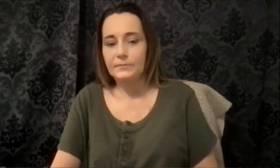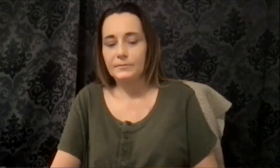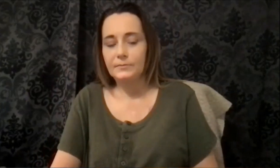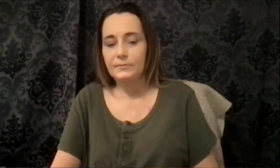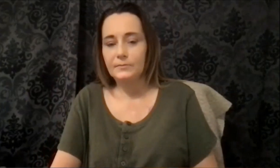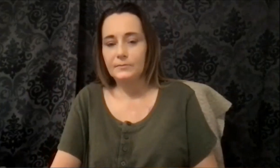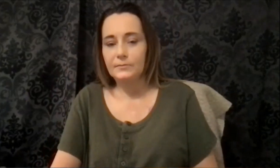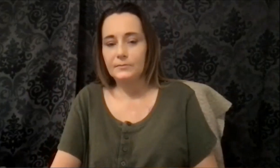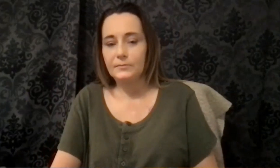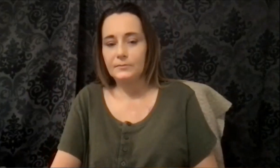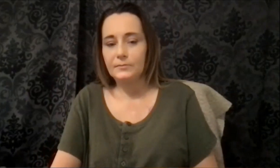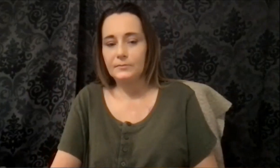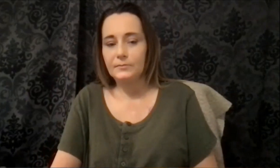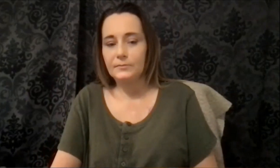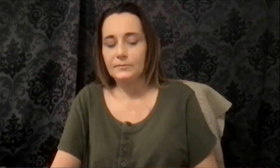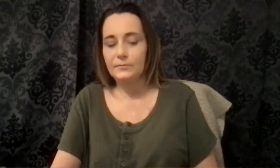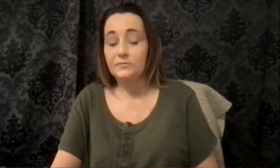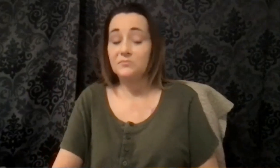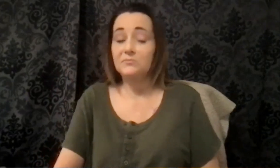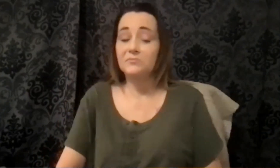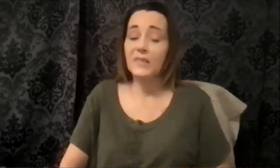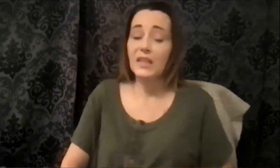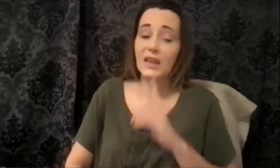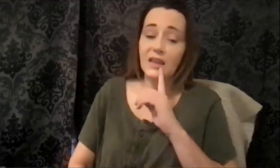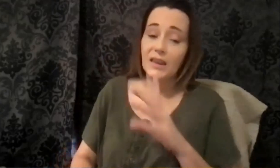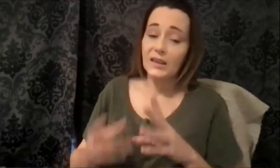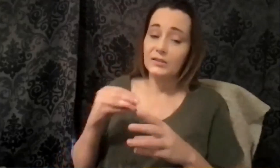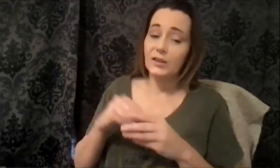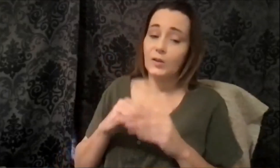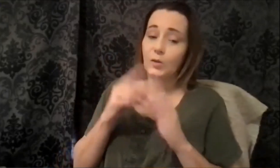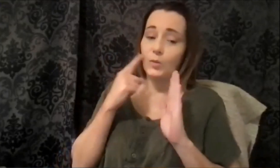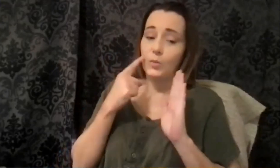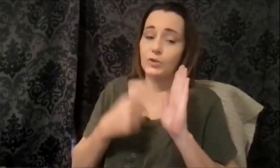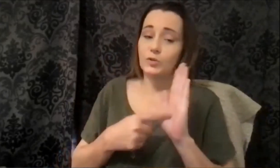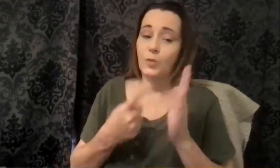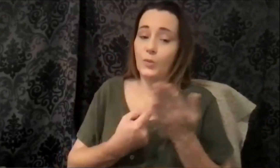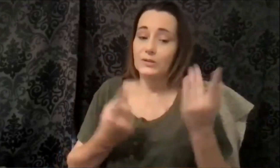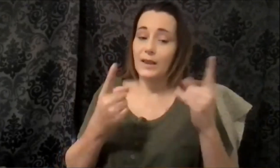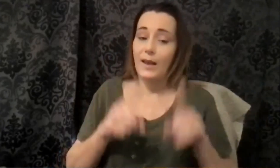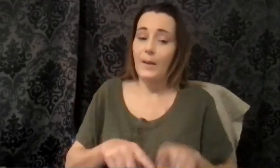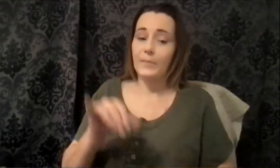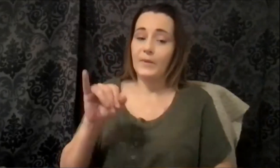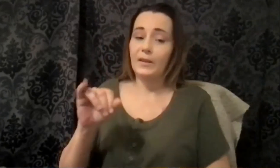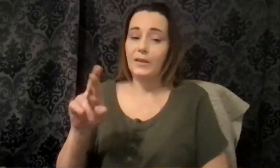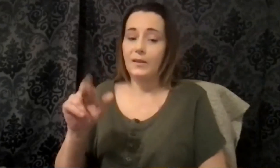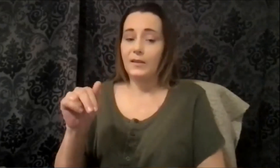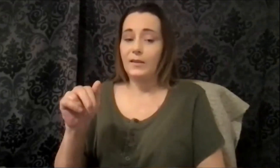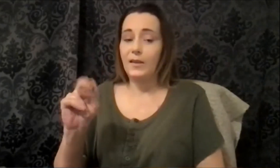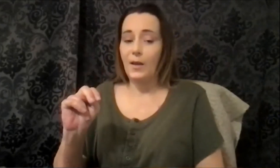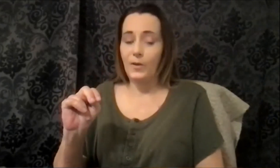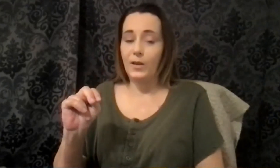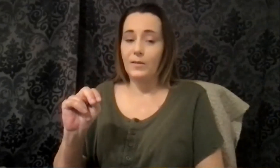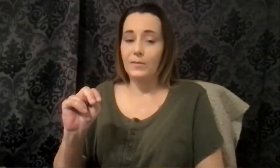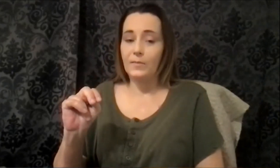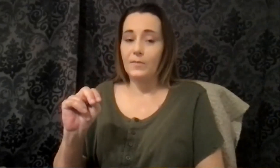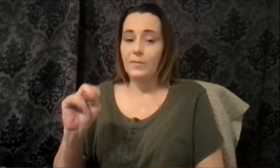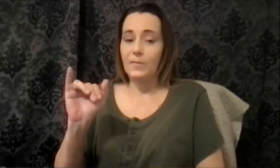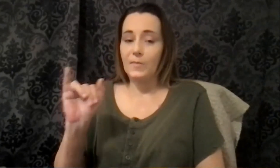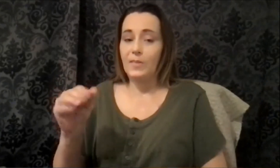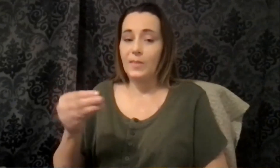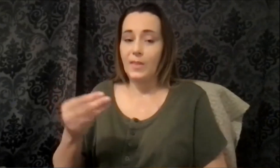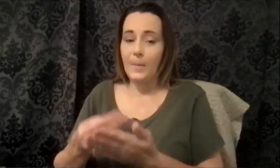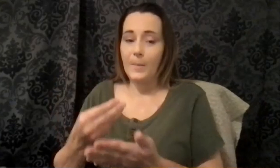Okay, well, it is included in that we show what's happening in Iran, but that money can't